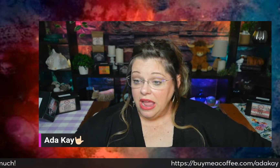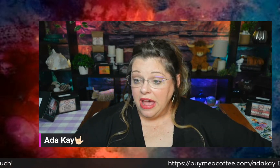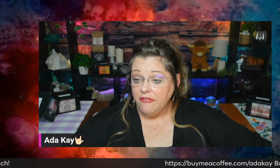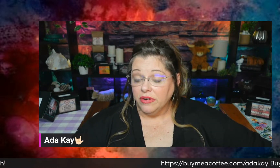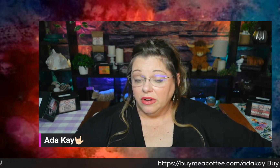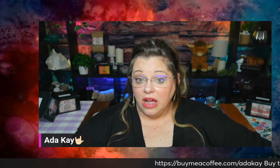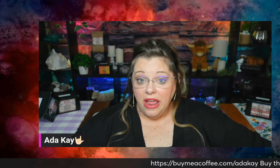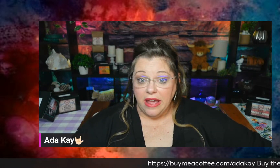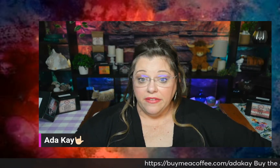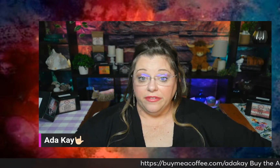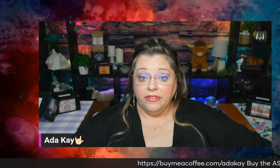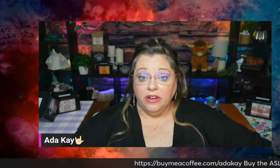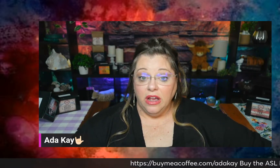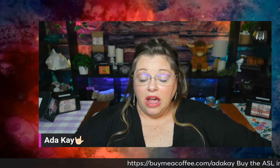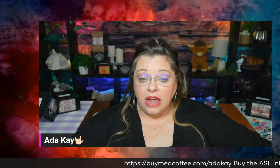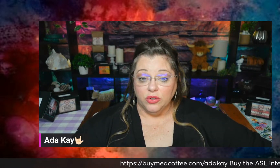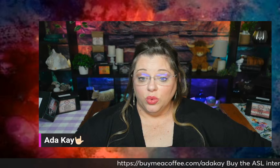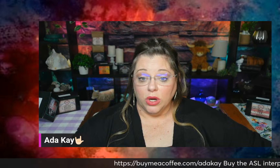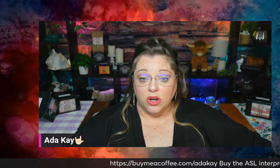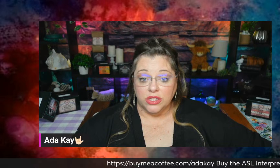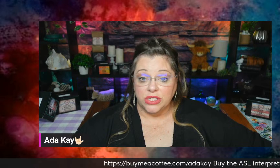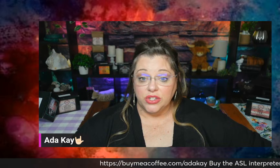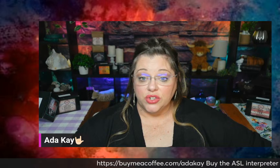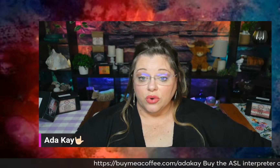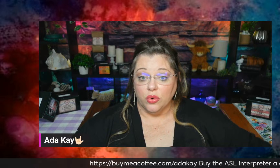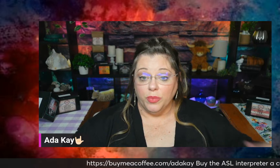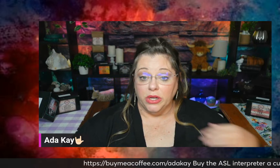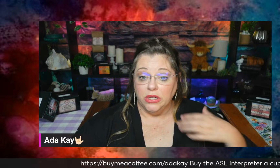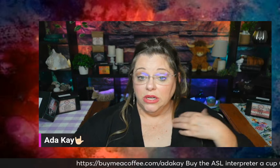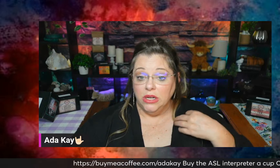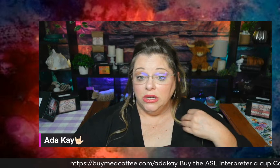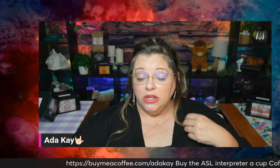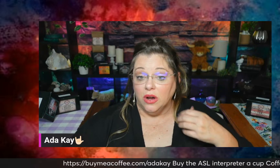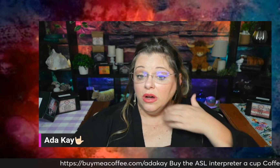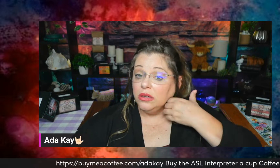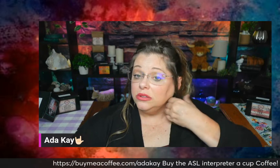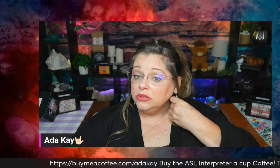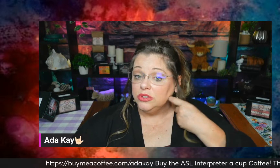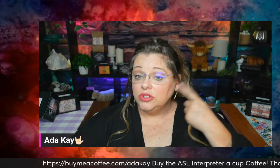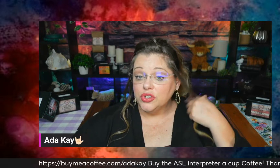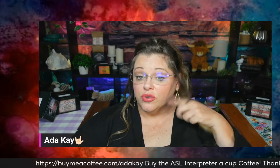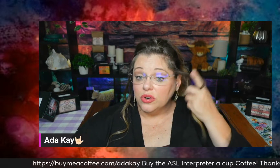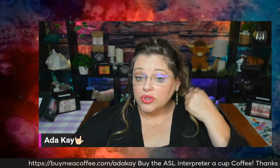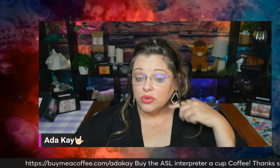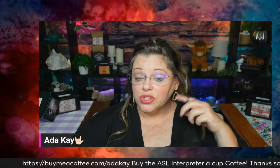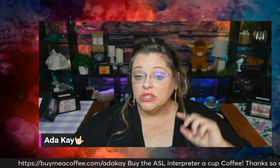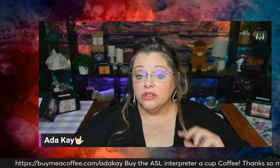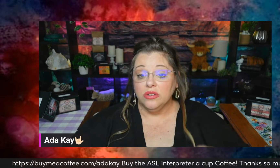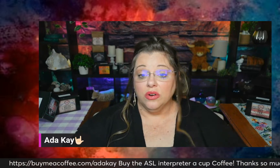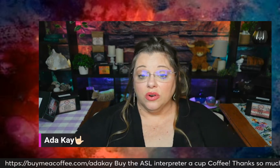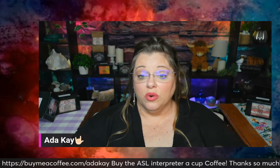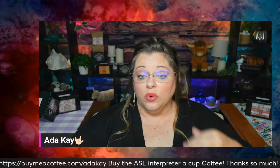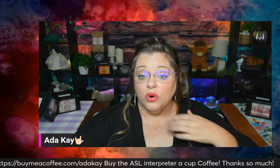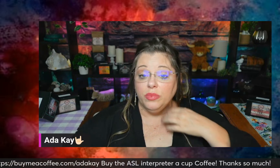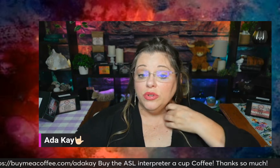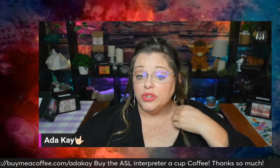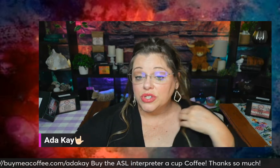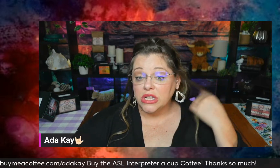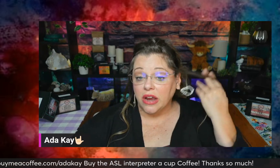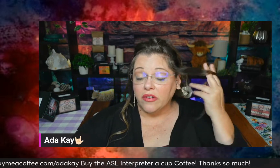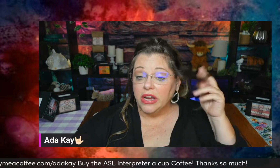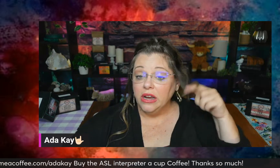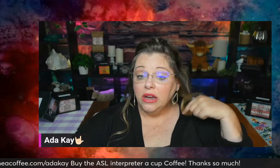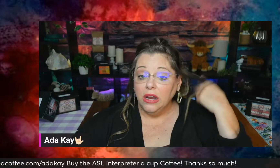Yeah, I have. I don't know what caused his stroke, but y'all, strokes are horrible.